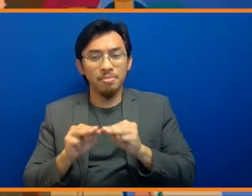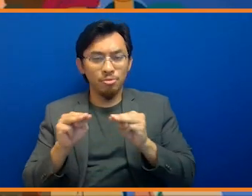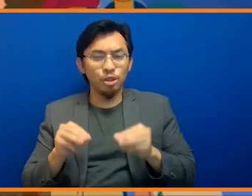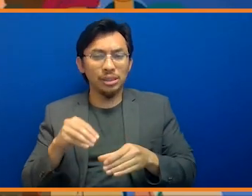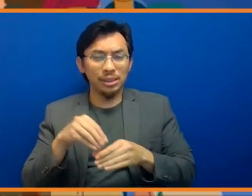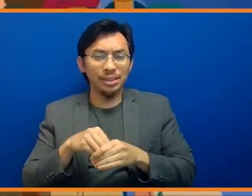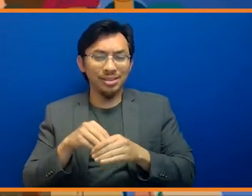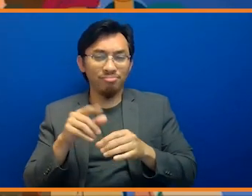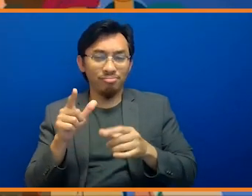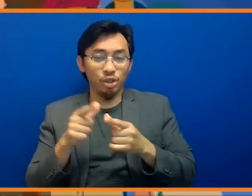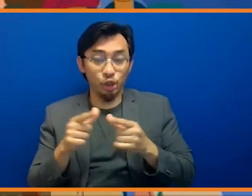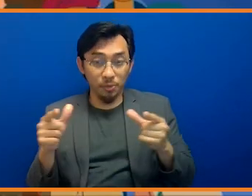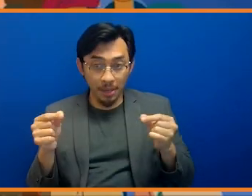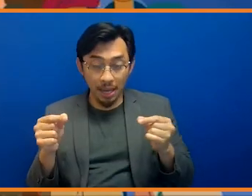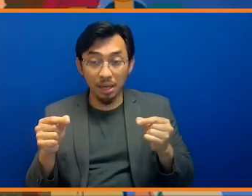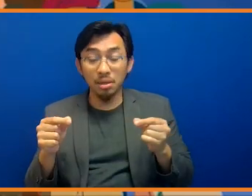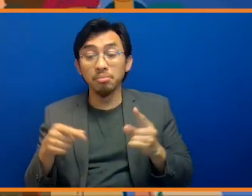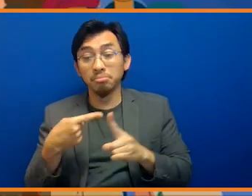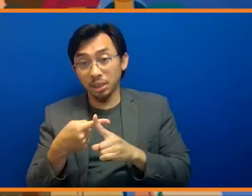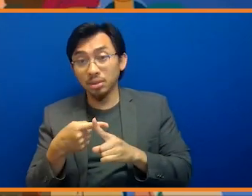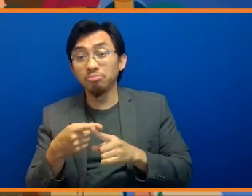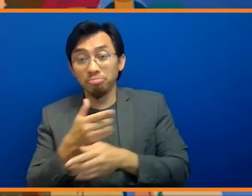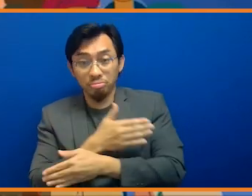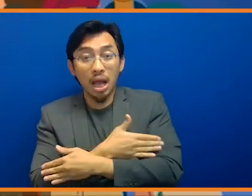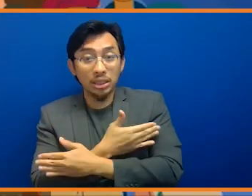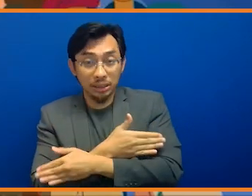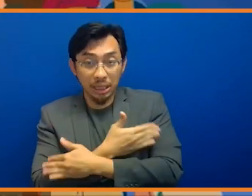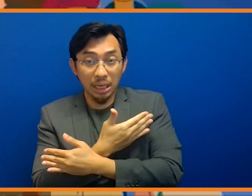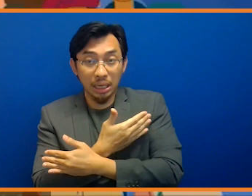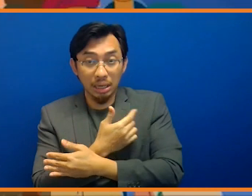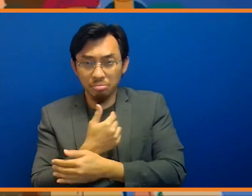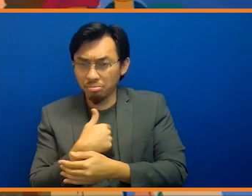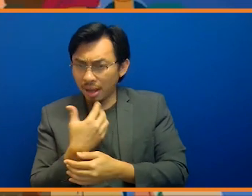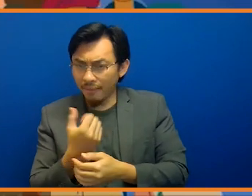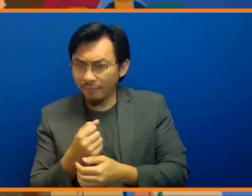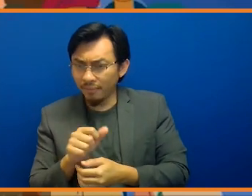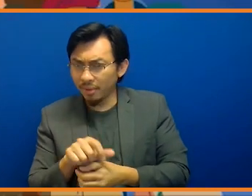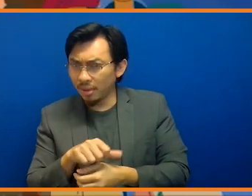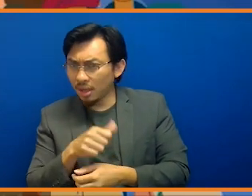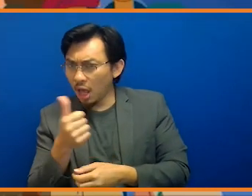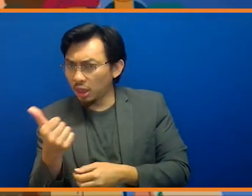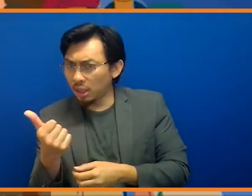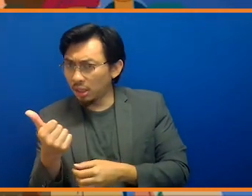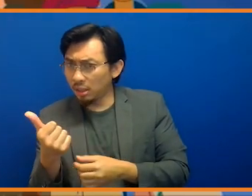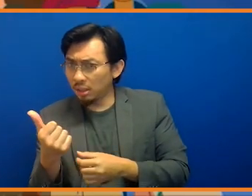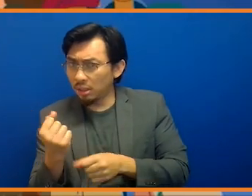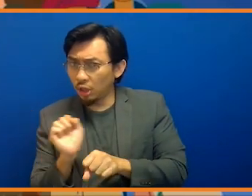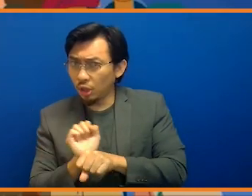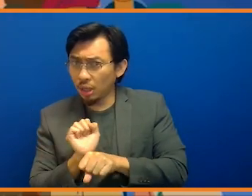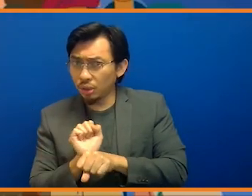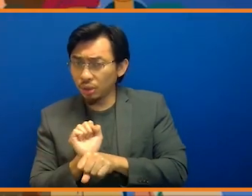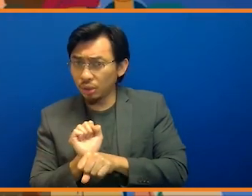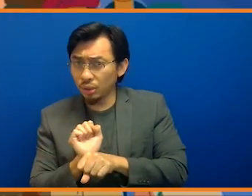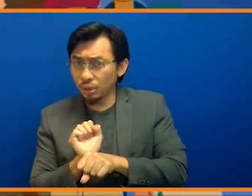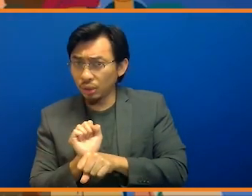museum of in Japan and also in Aceh. I think we have another class, right?